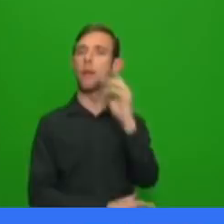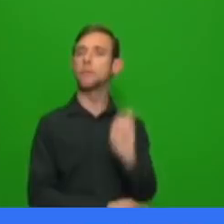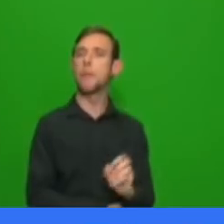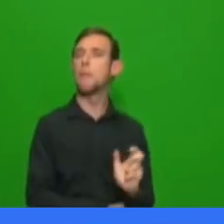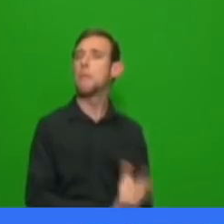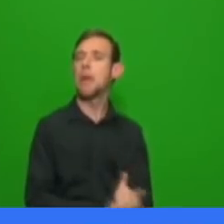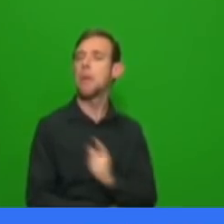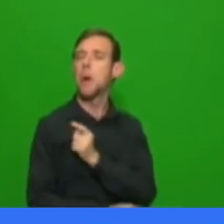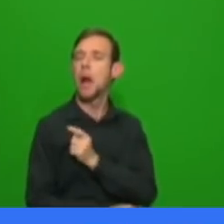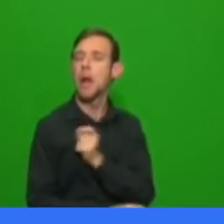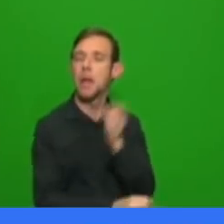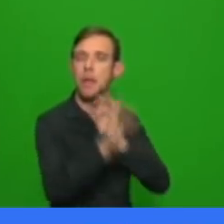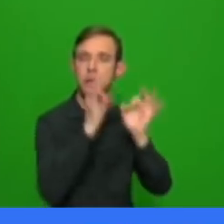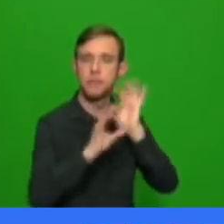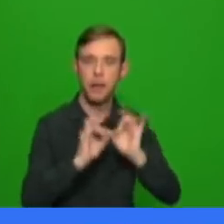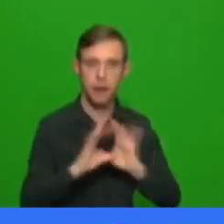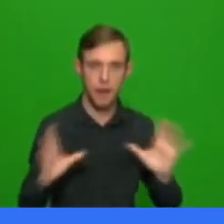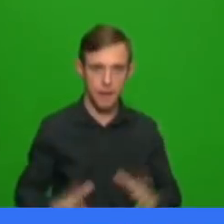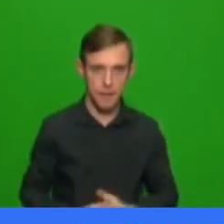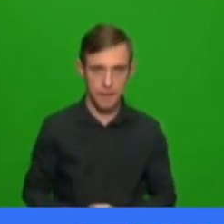Okay.